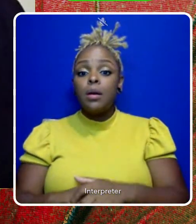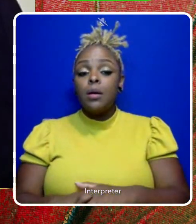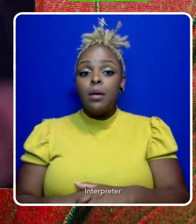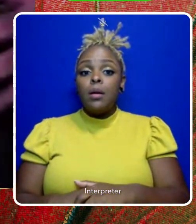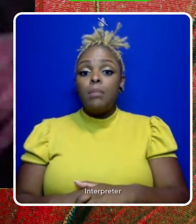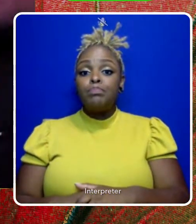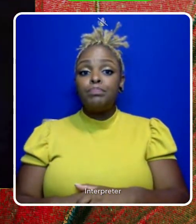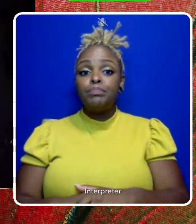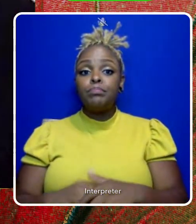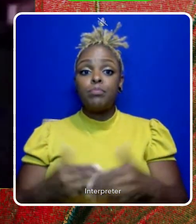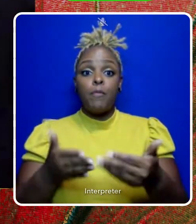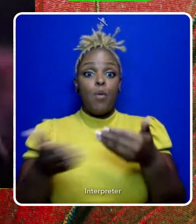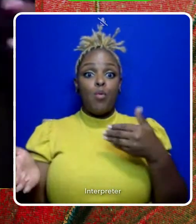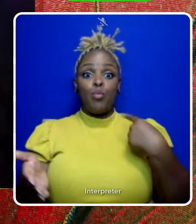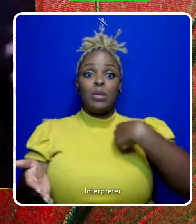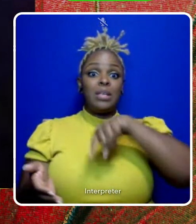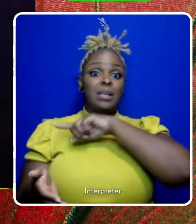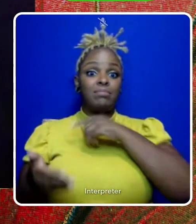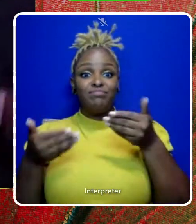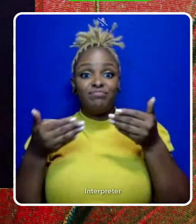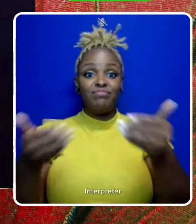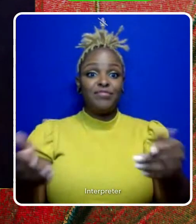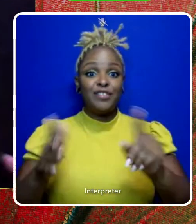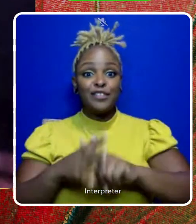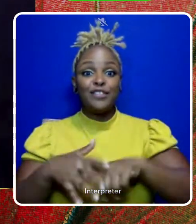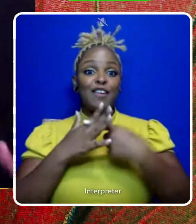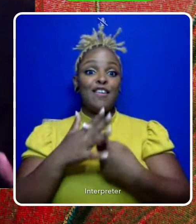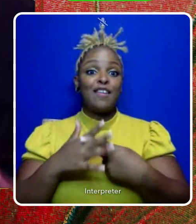into the wrong, I really love,